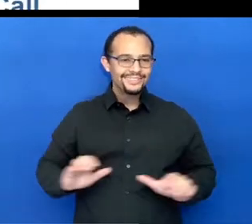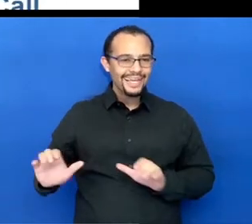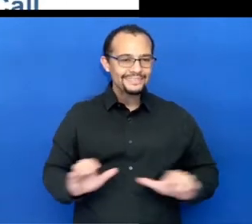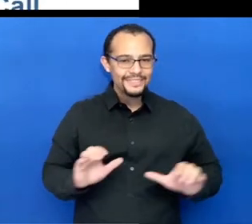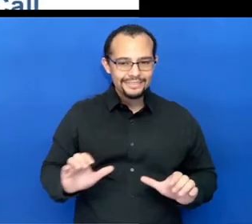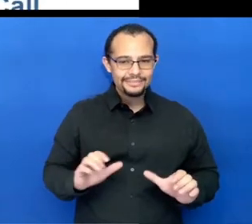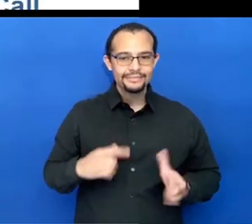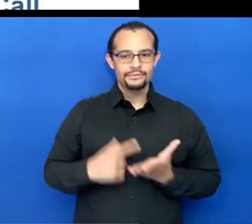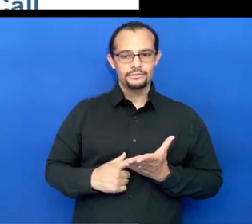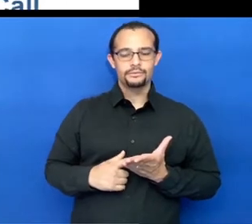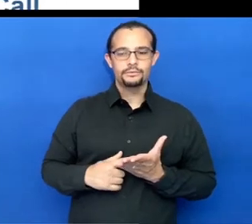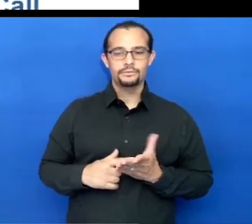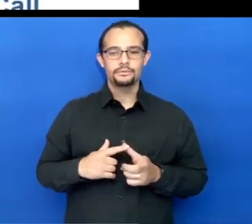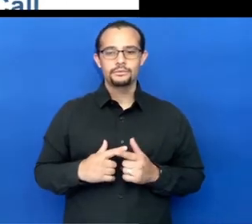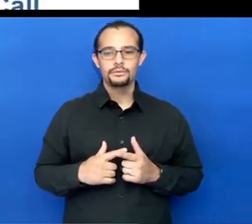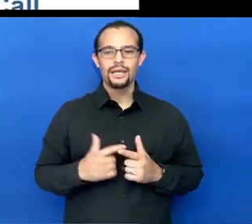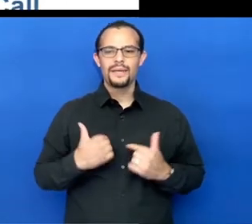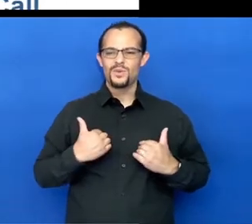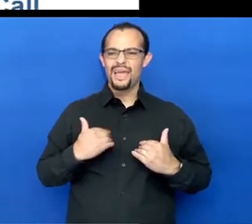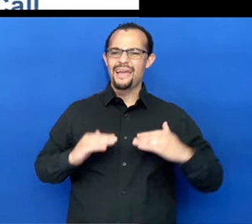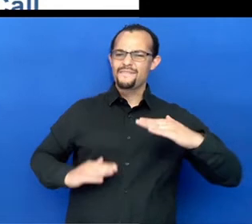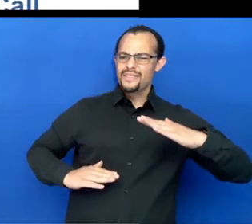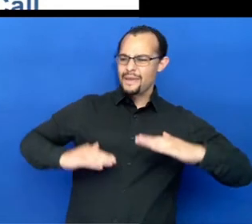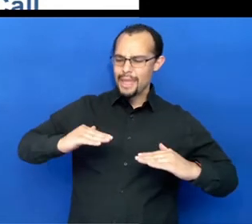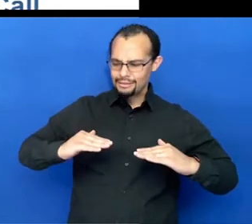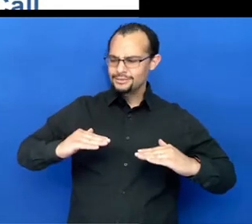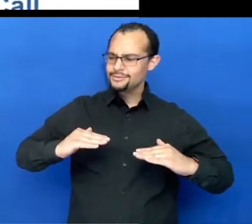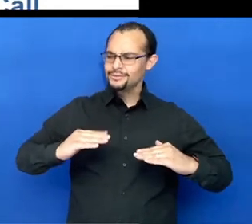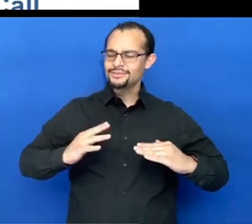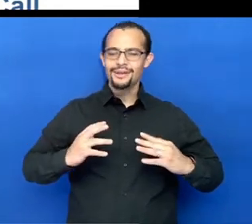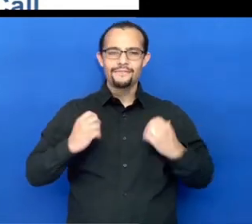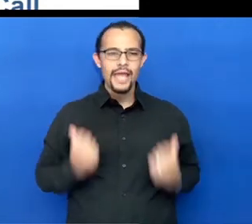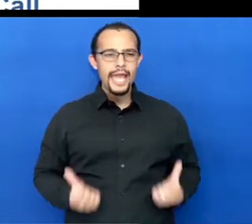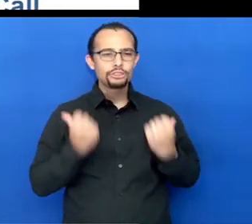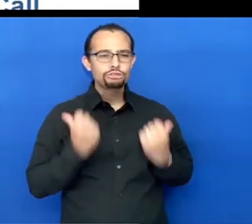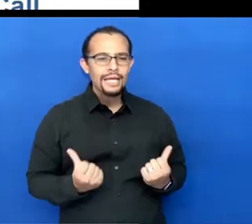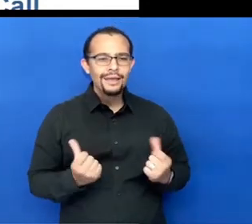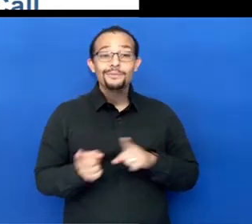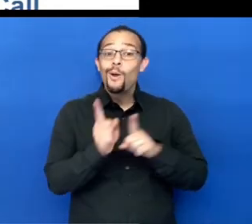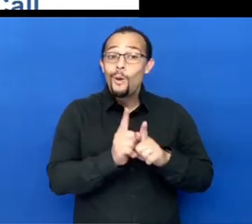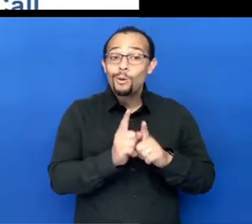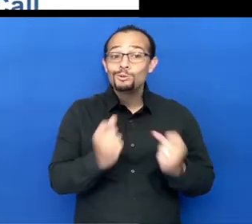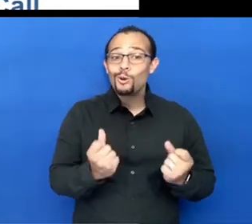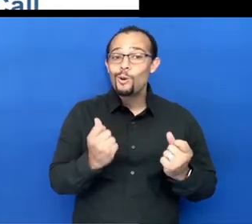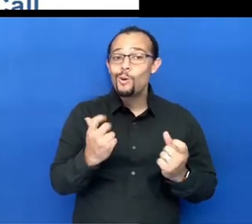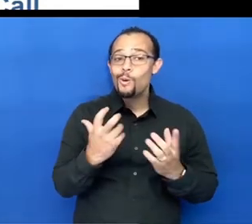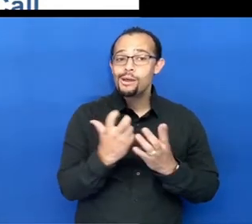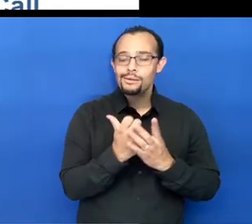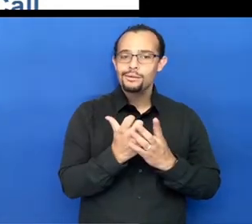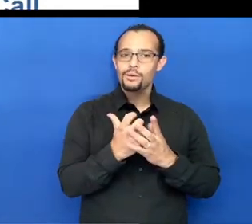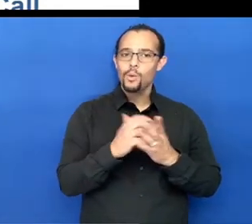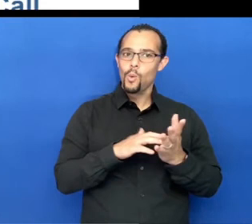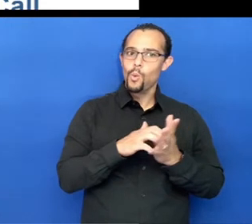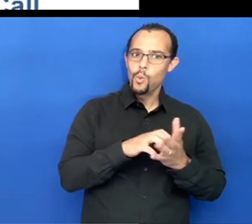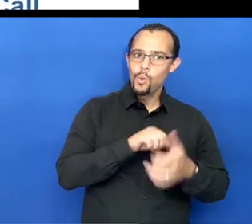Another way is to do that balance of exercise that we tapped into earlier. And we have to balance and kind of